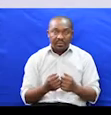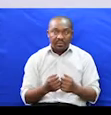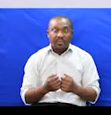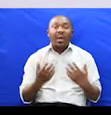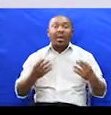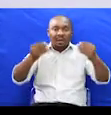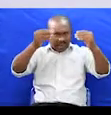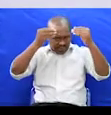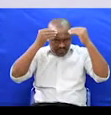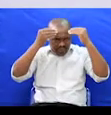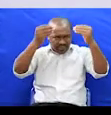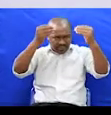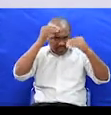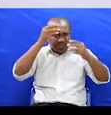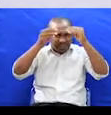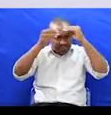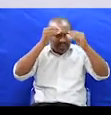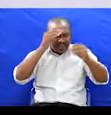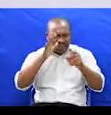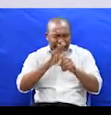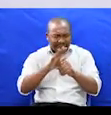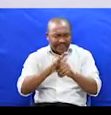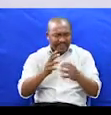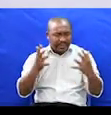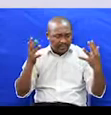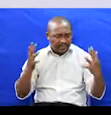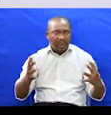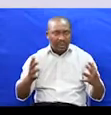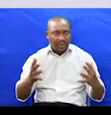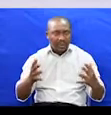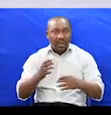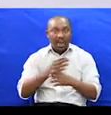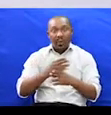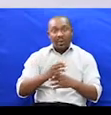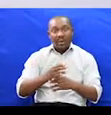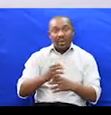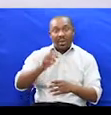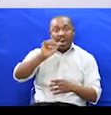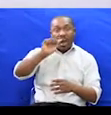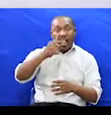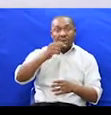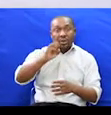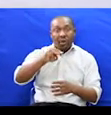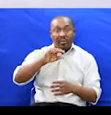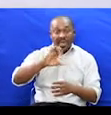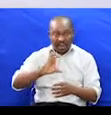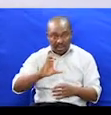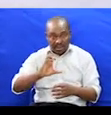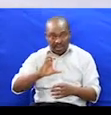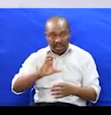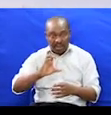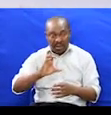learned a lot about subatomic particle through these guys who